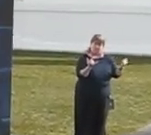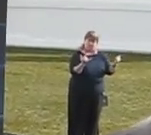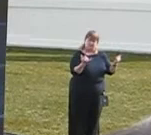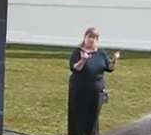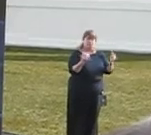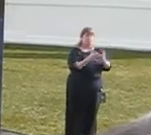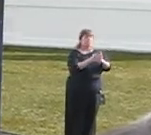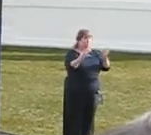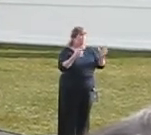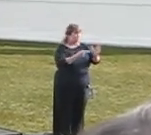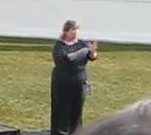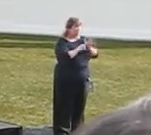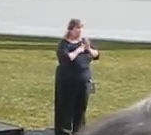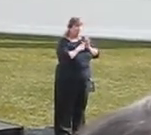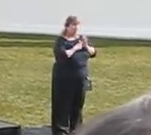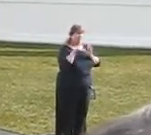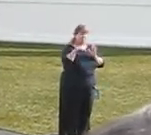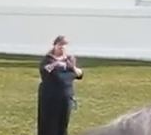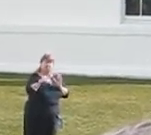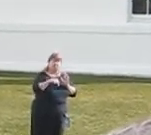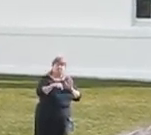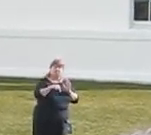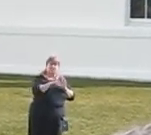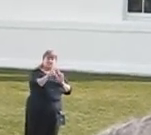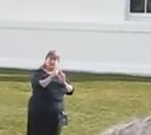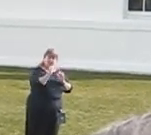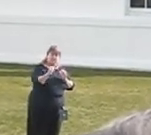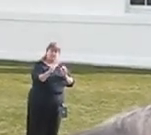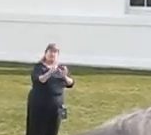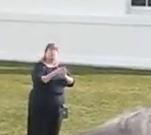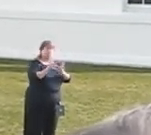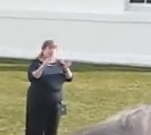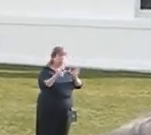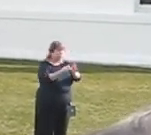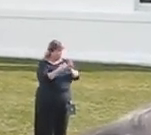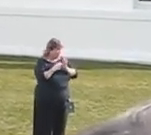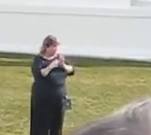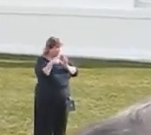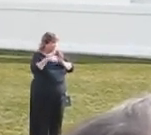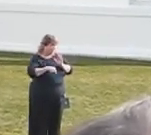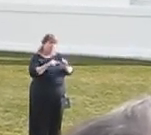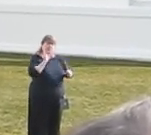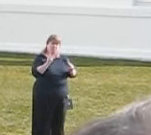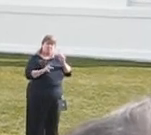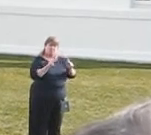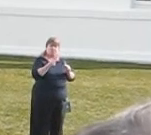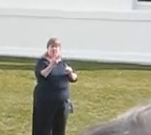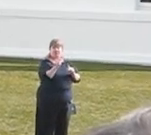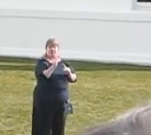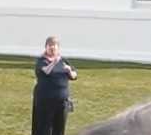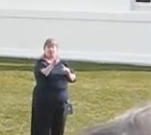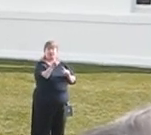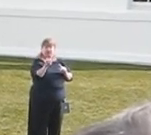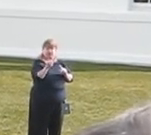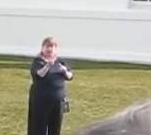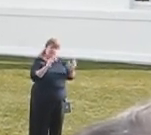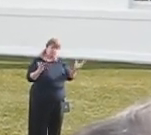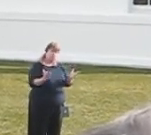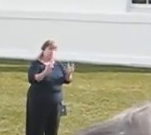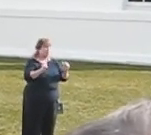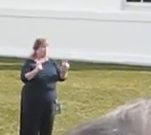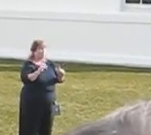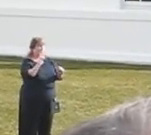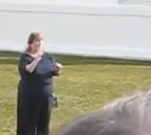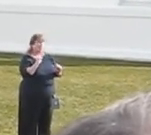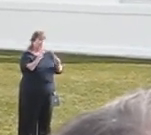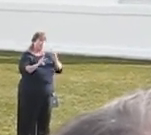much is required in this nation, and much is required for the people of Haiti. So I urge all